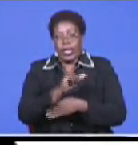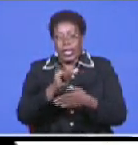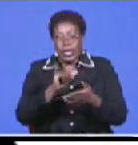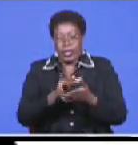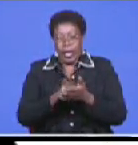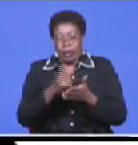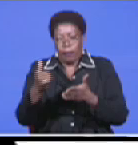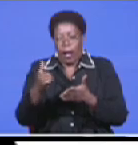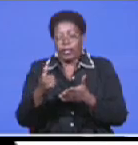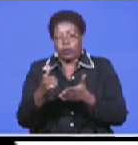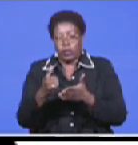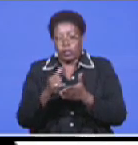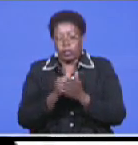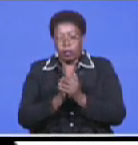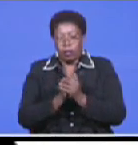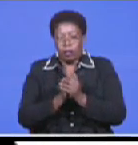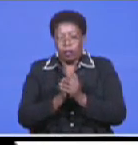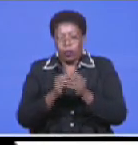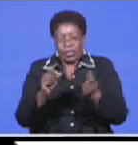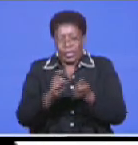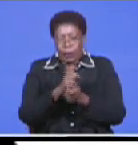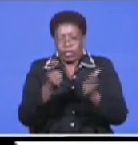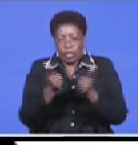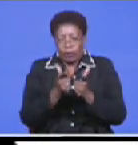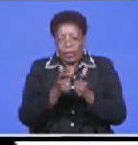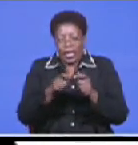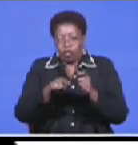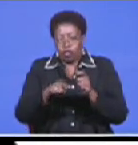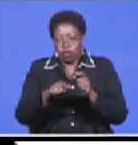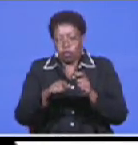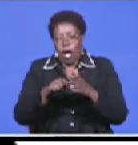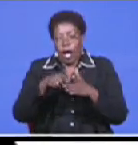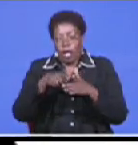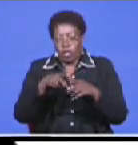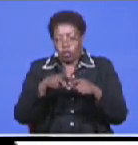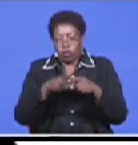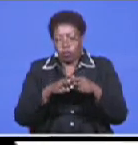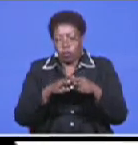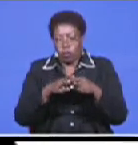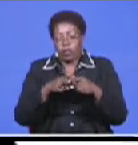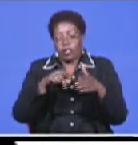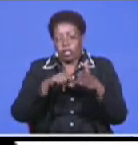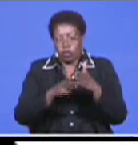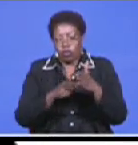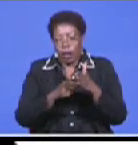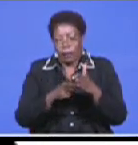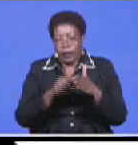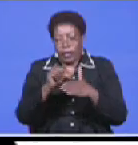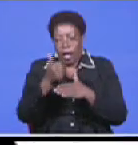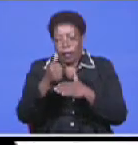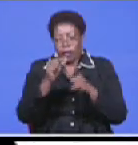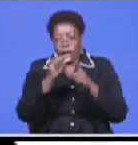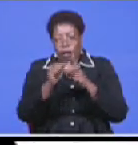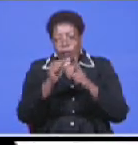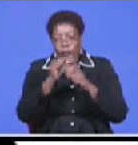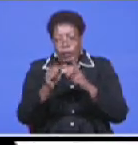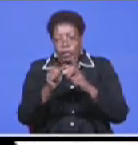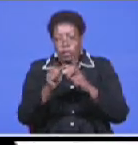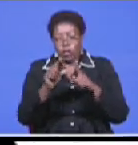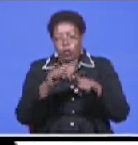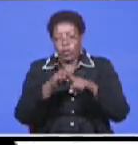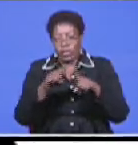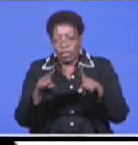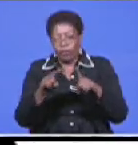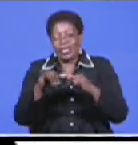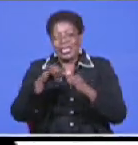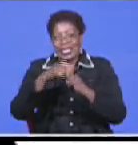and a screwdriver was in the backseat of the vehicle, along with several sunglasses and a number of fired cartridge cases of different